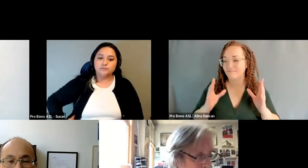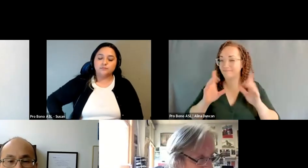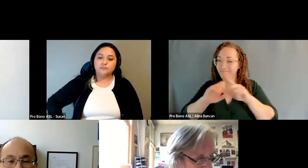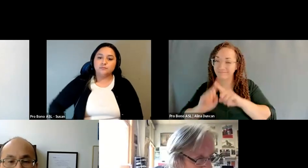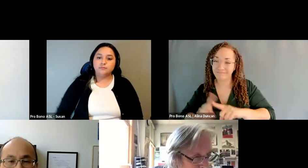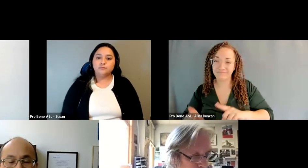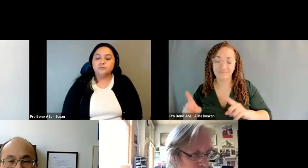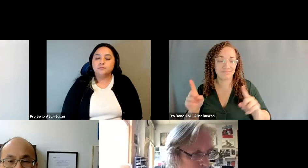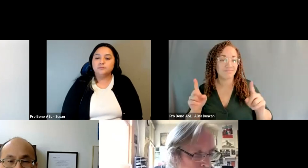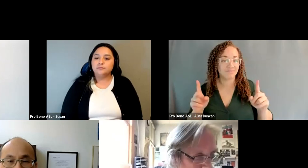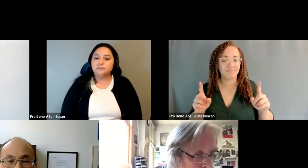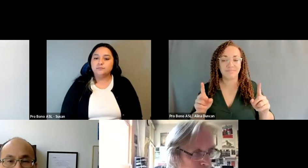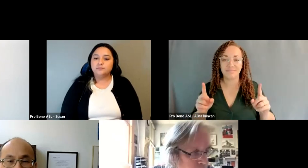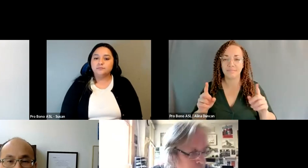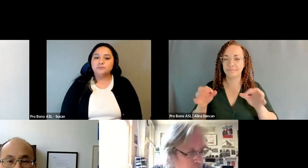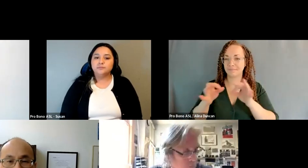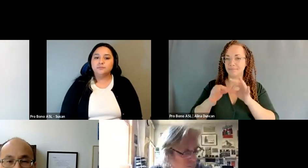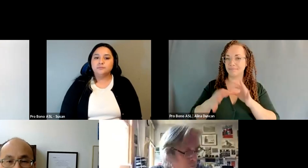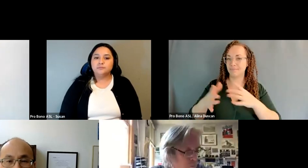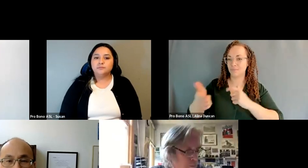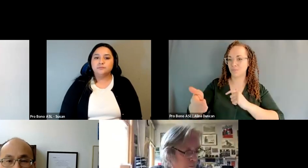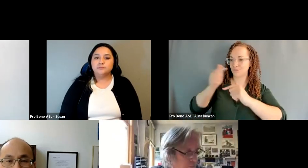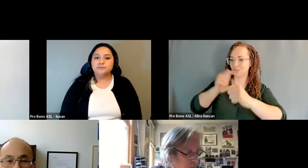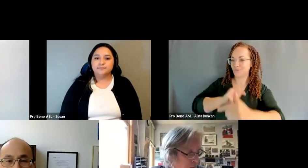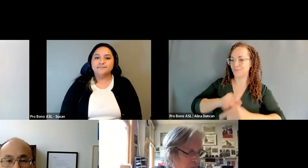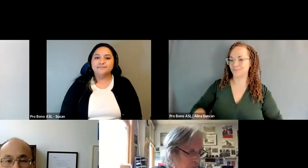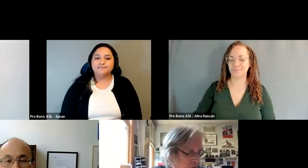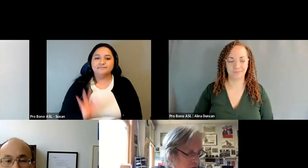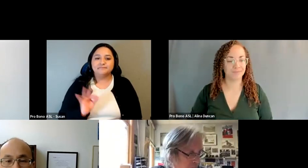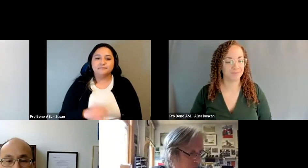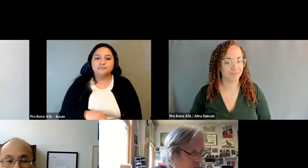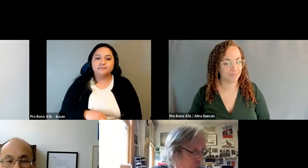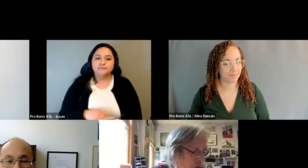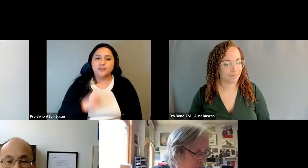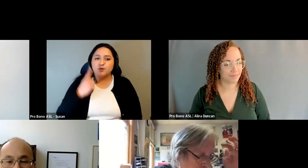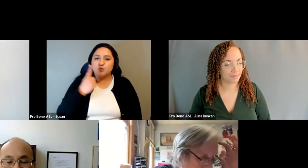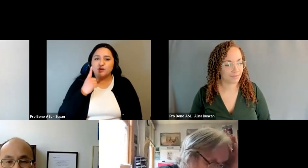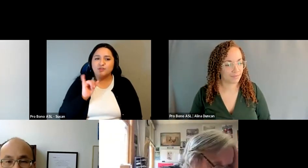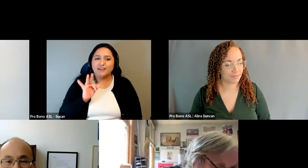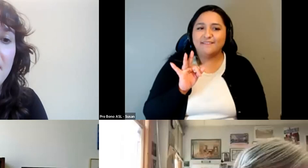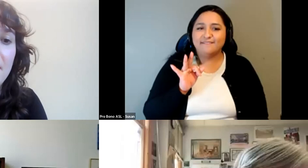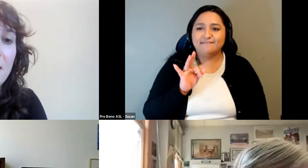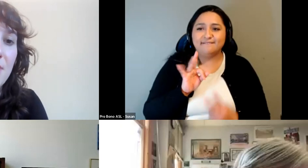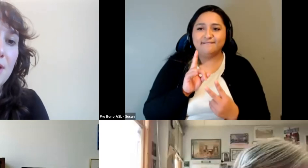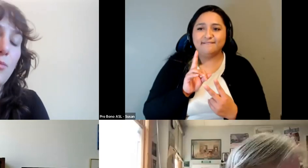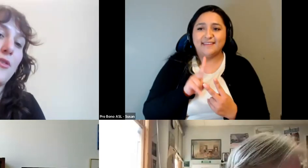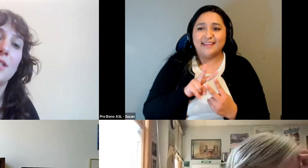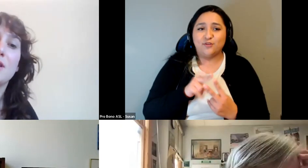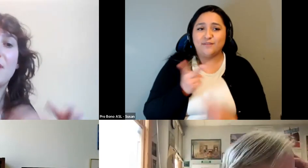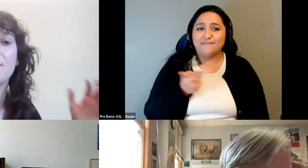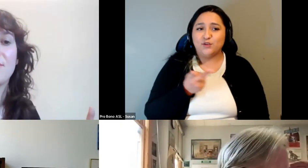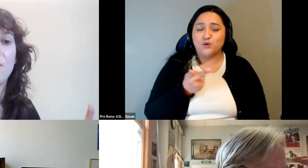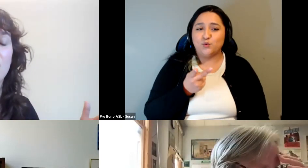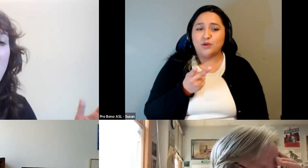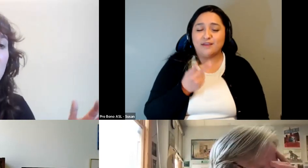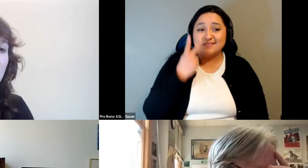So I'm wondering if either of you have seen effective strategies for combating NIMBYism, whether it's